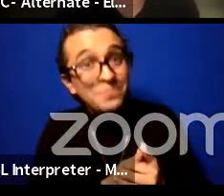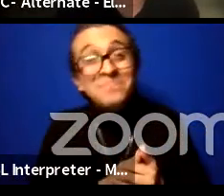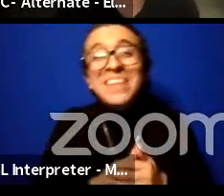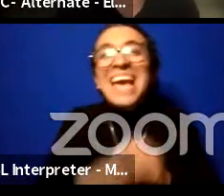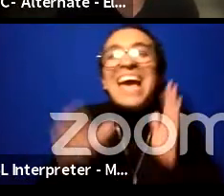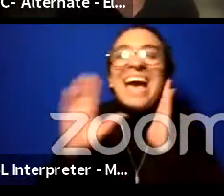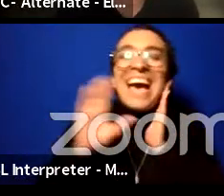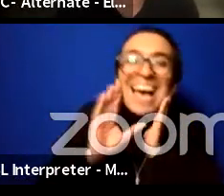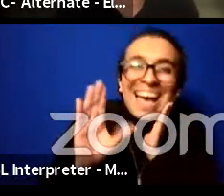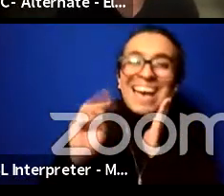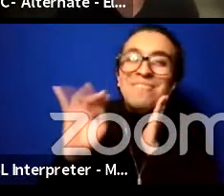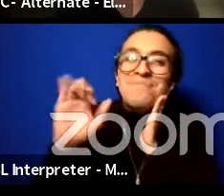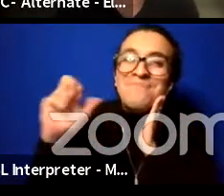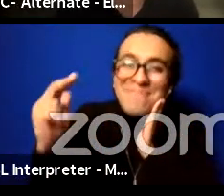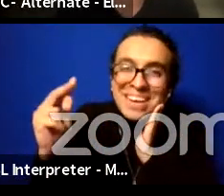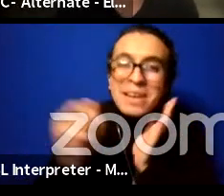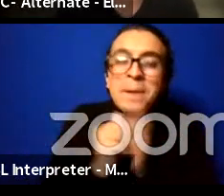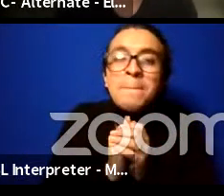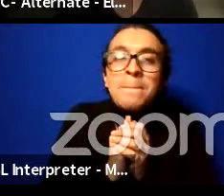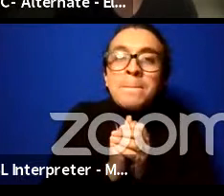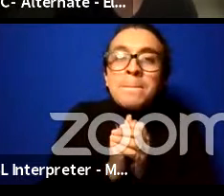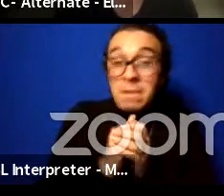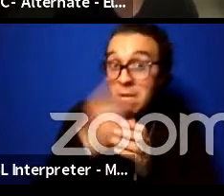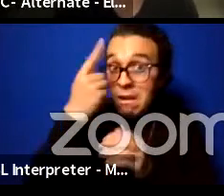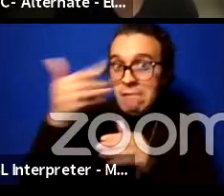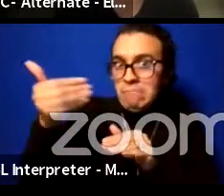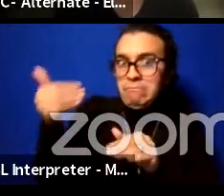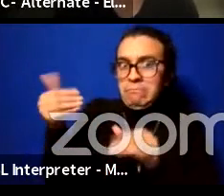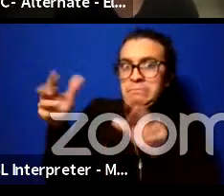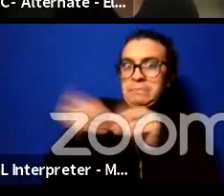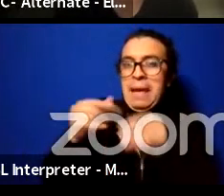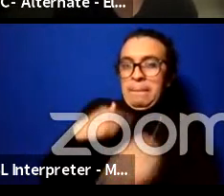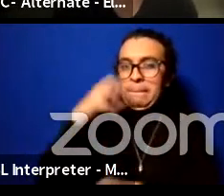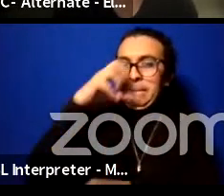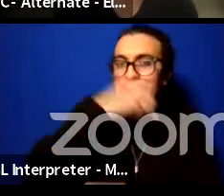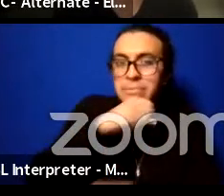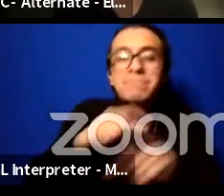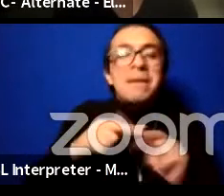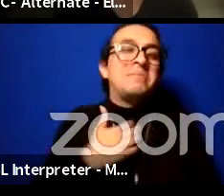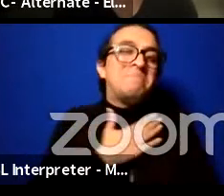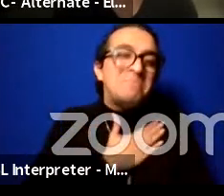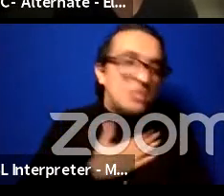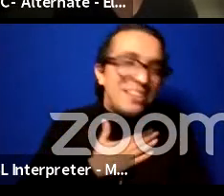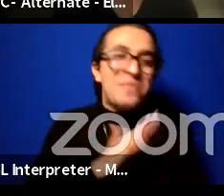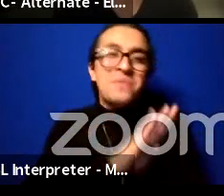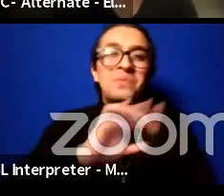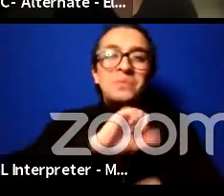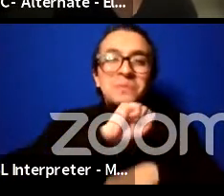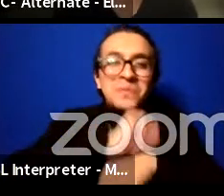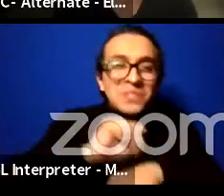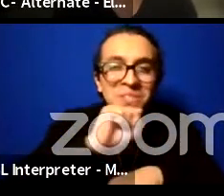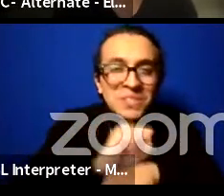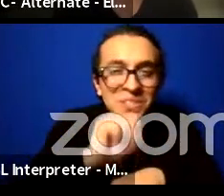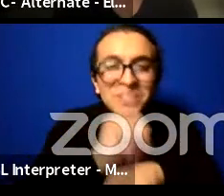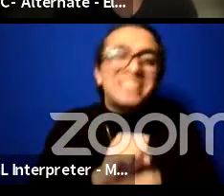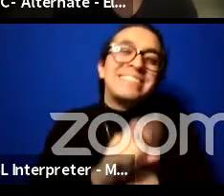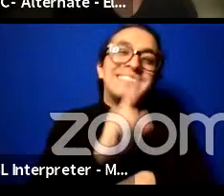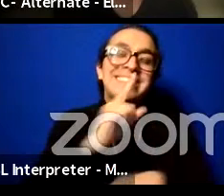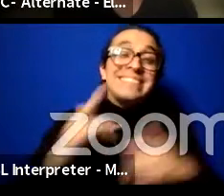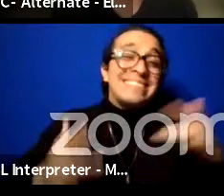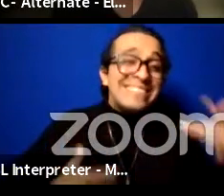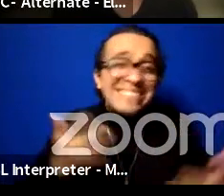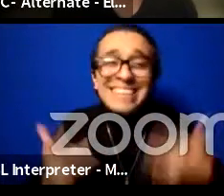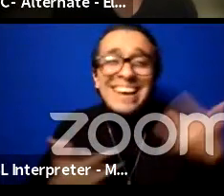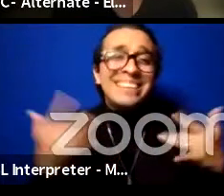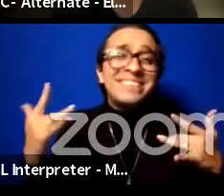Hi. I missed the last meeting, but I really appreciate all of the work that's been done. Really so excited to be a part of